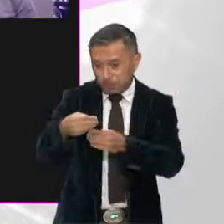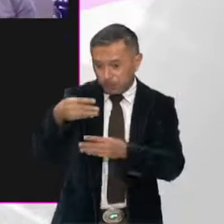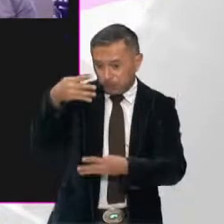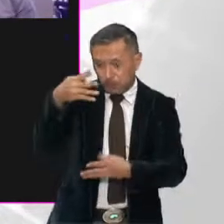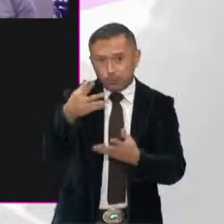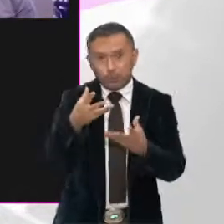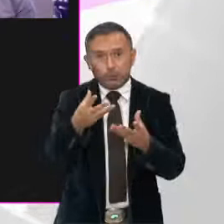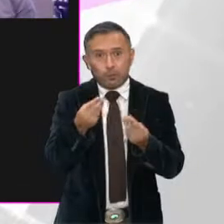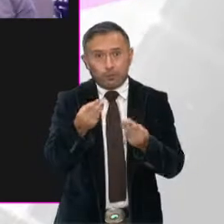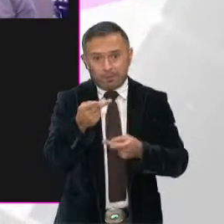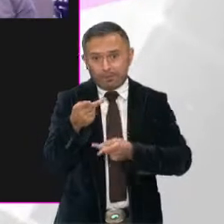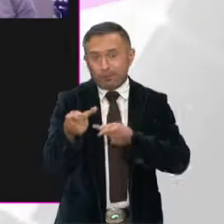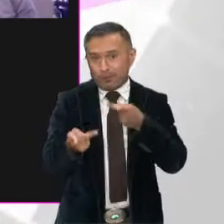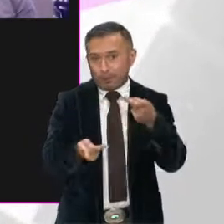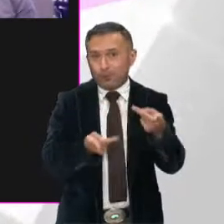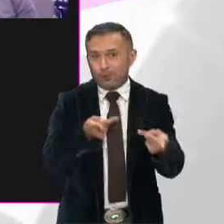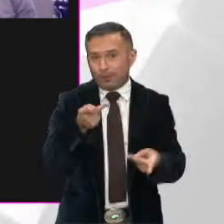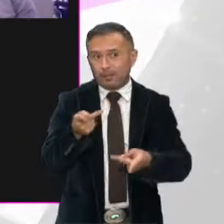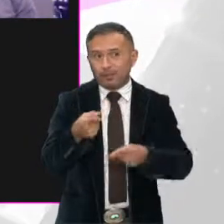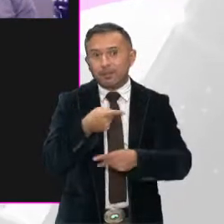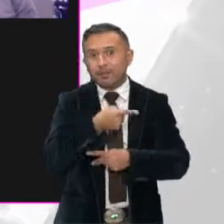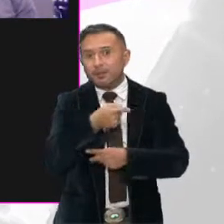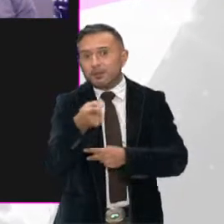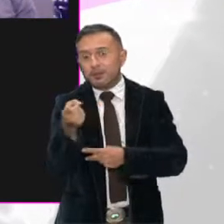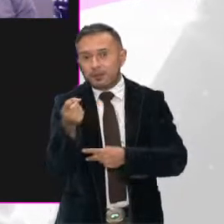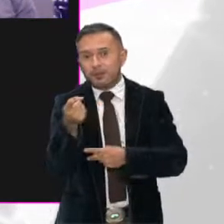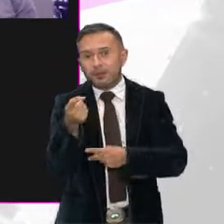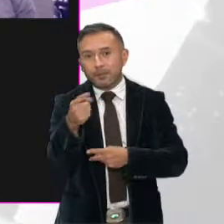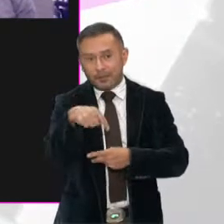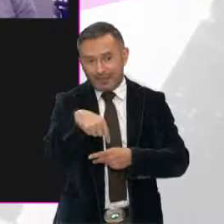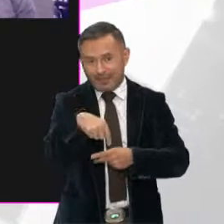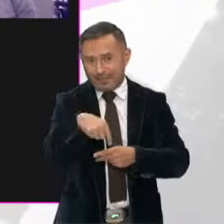presentations or the conferences, but there are many questions